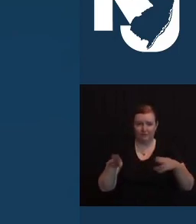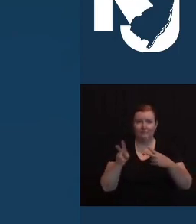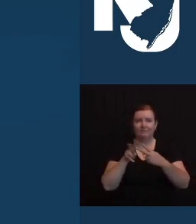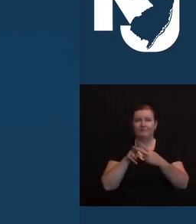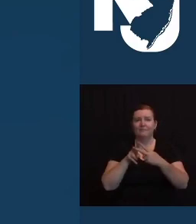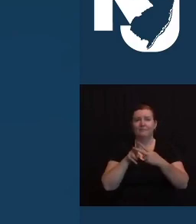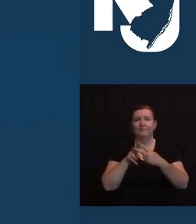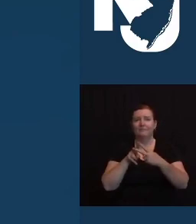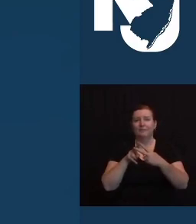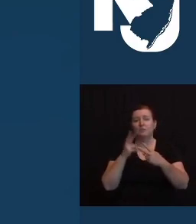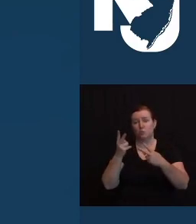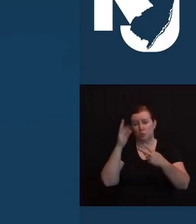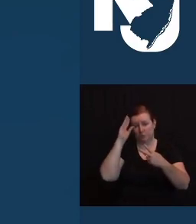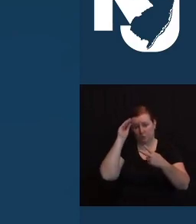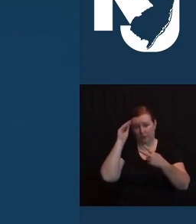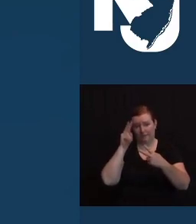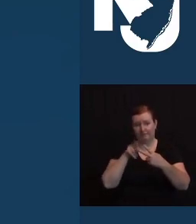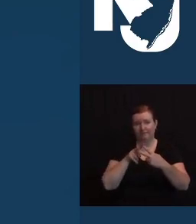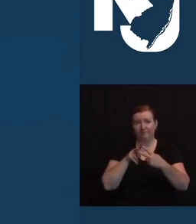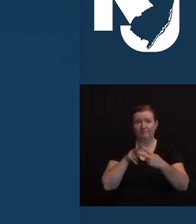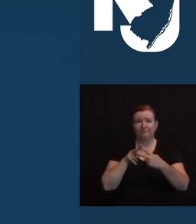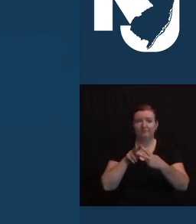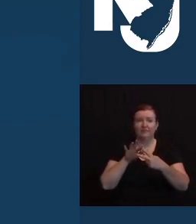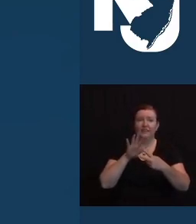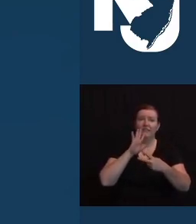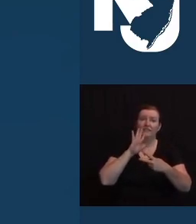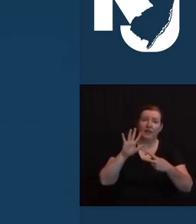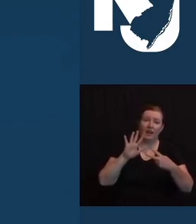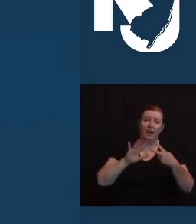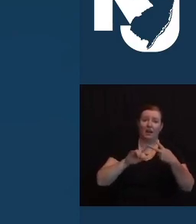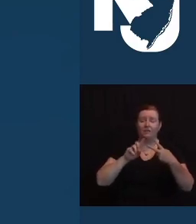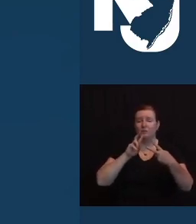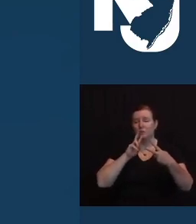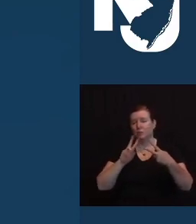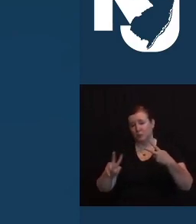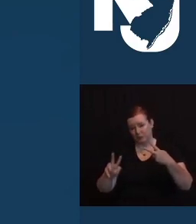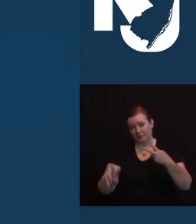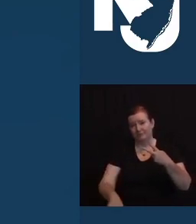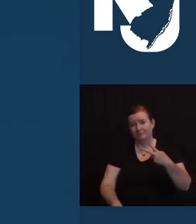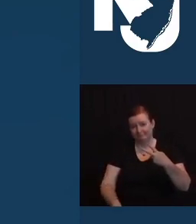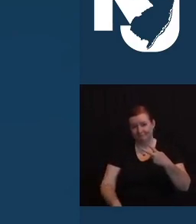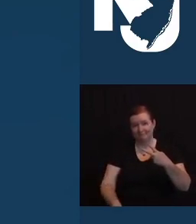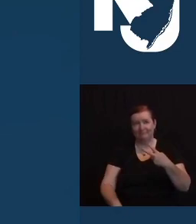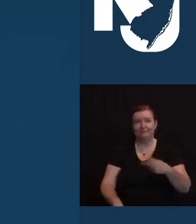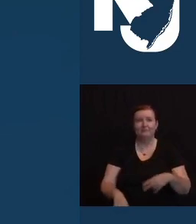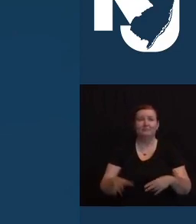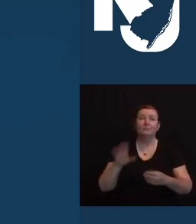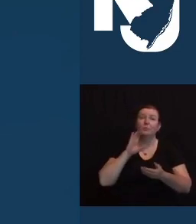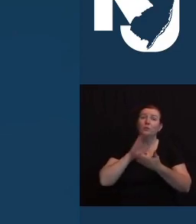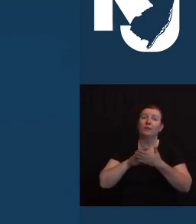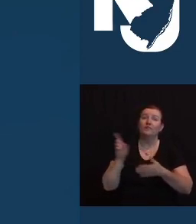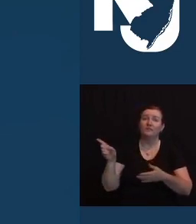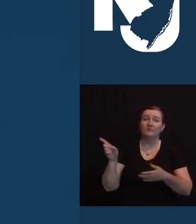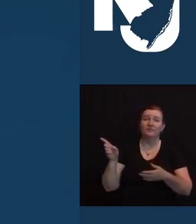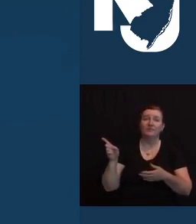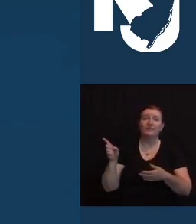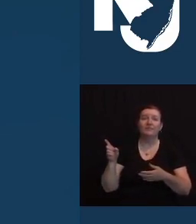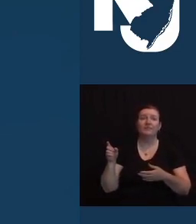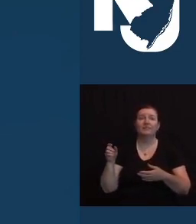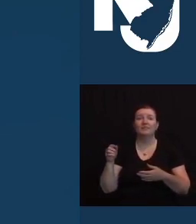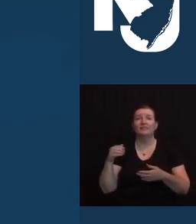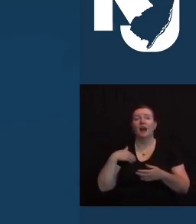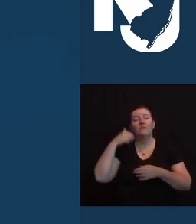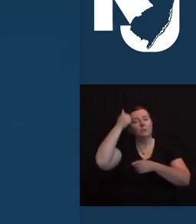is right, they are 5 years and 2 years old, respectively. Maureen also leaves behind her brothers Dennis,